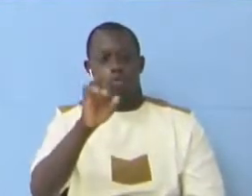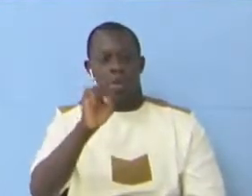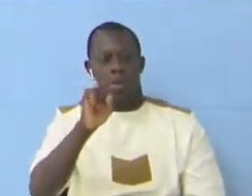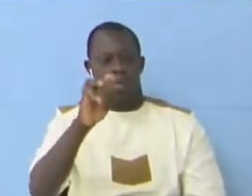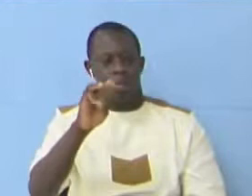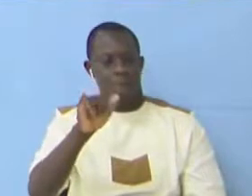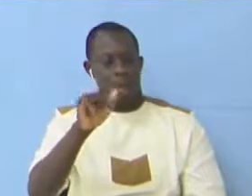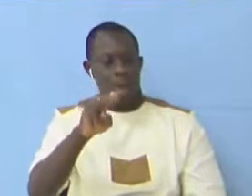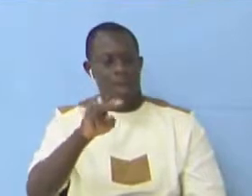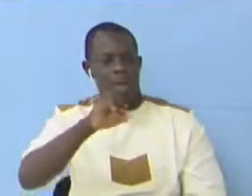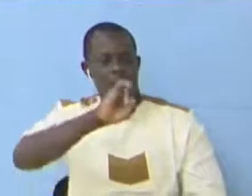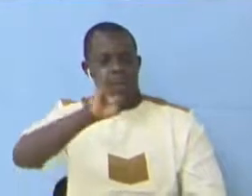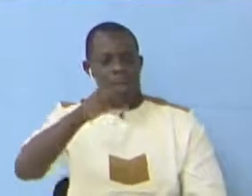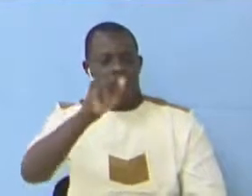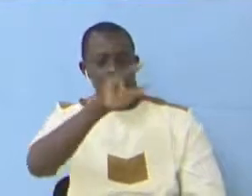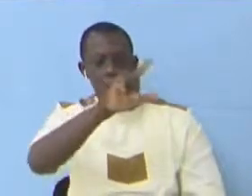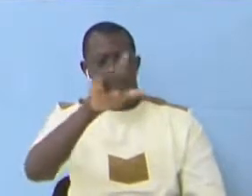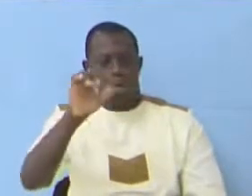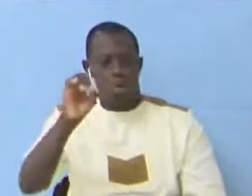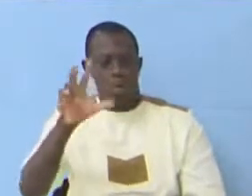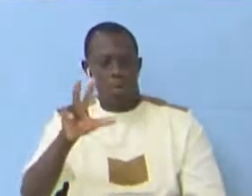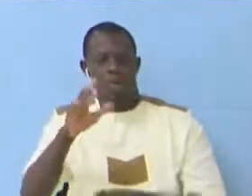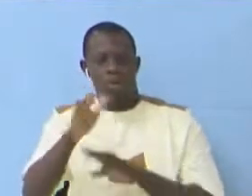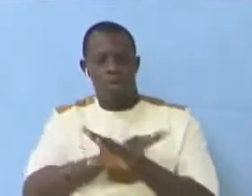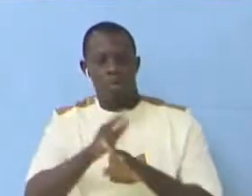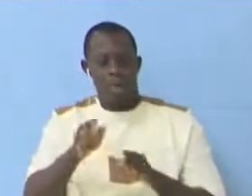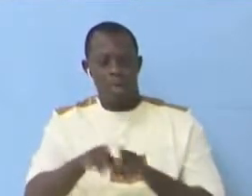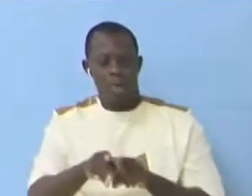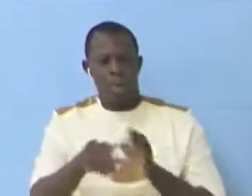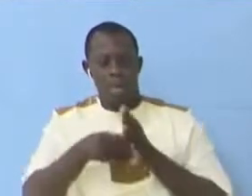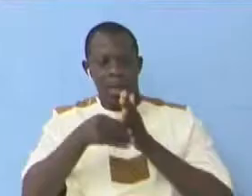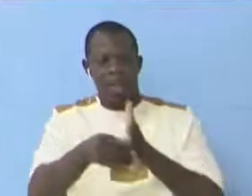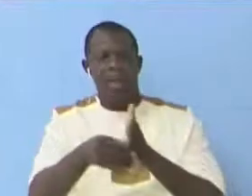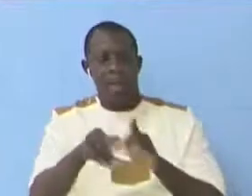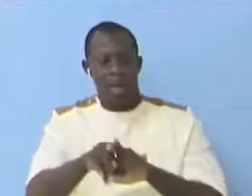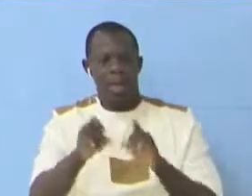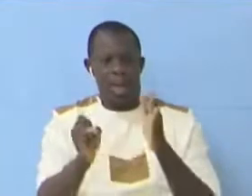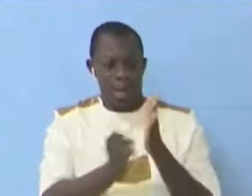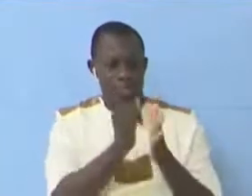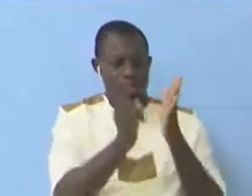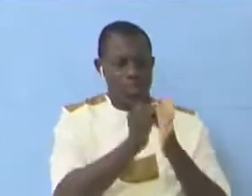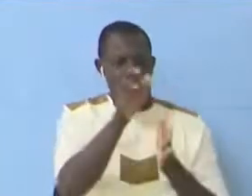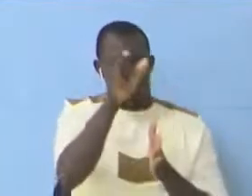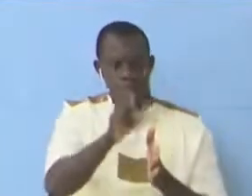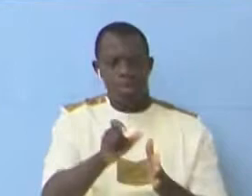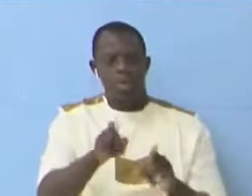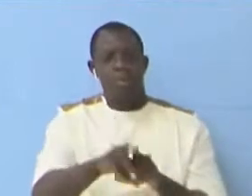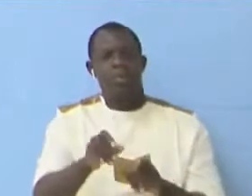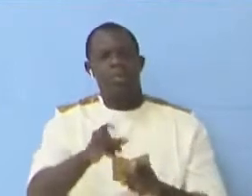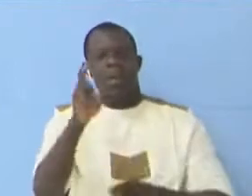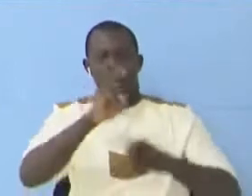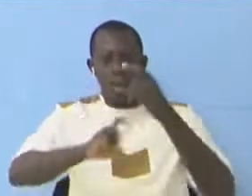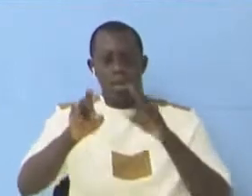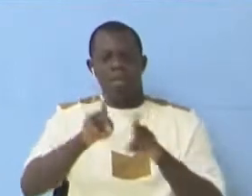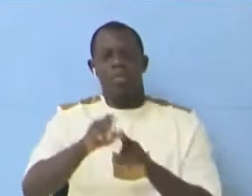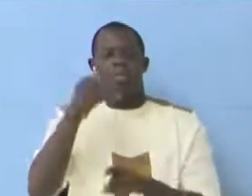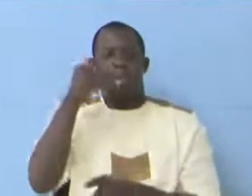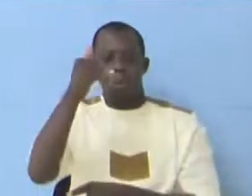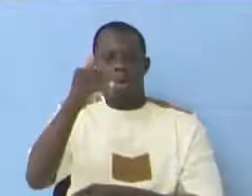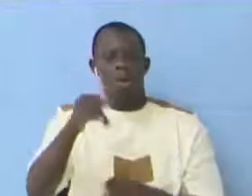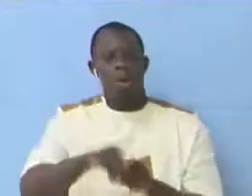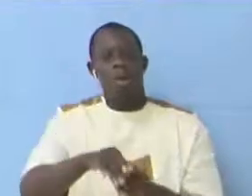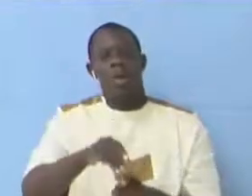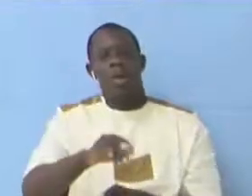Diallo. was head of investigation. moo jiite woon wàlli gestu bi. Sadi Gassama was head of the liaison office at the